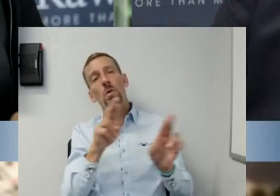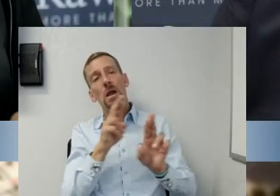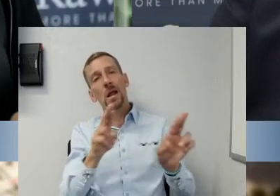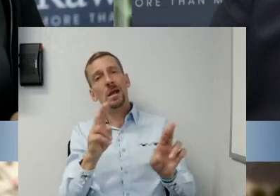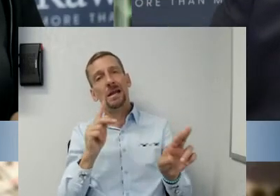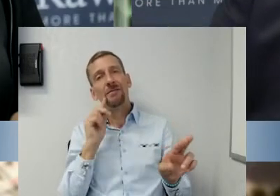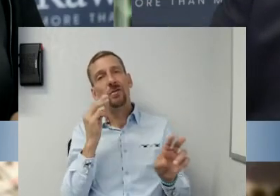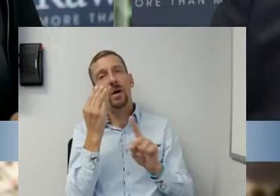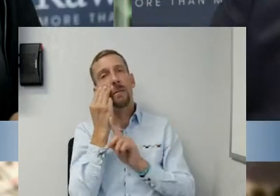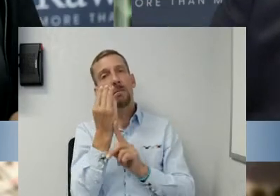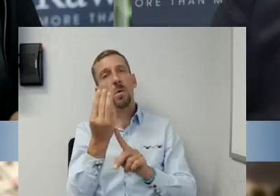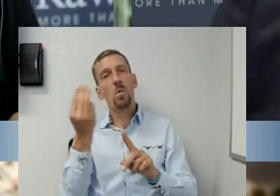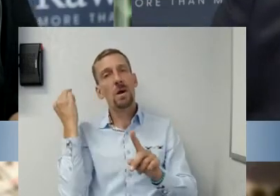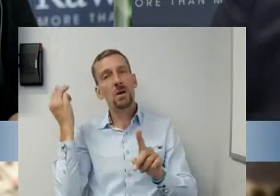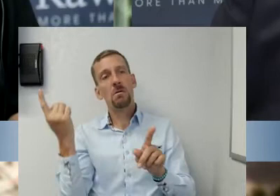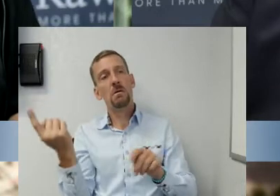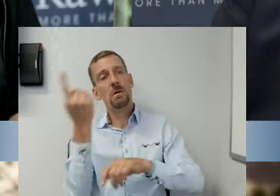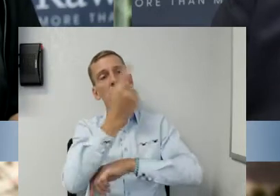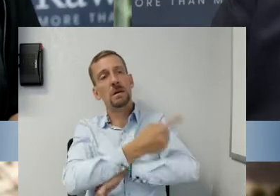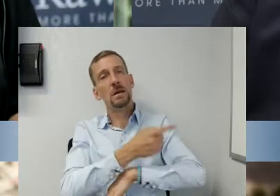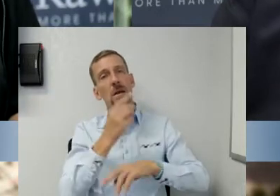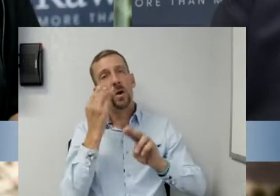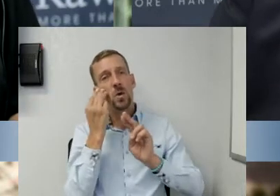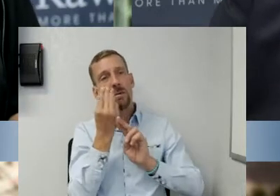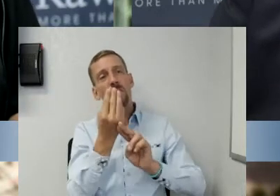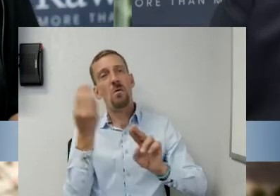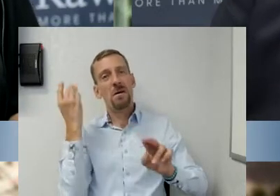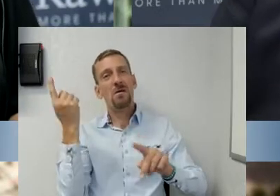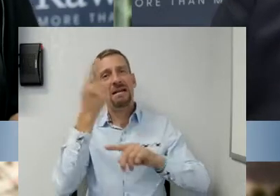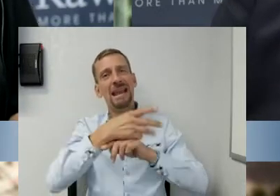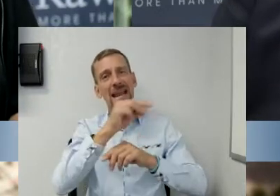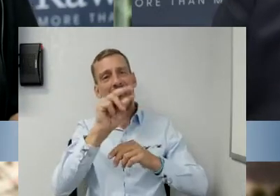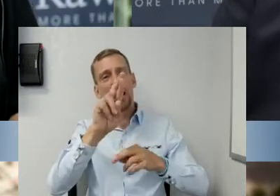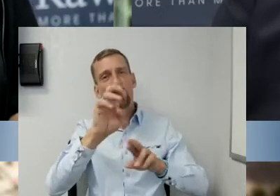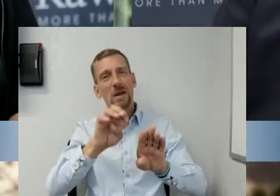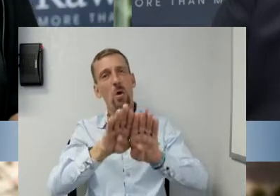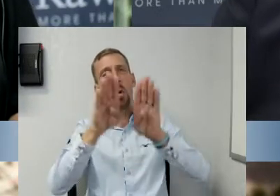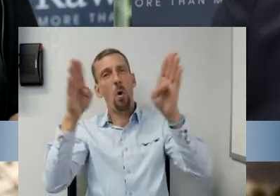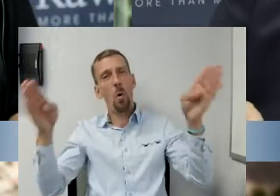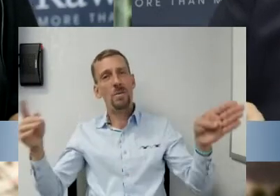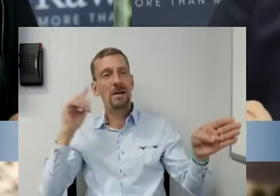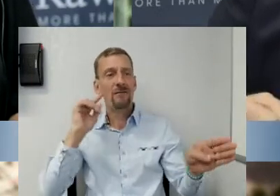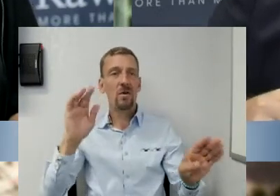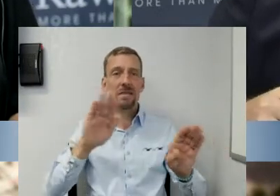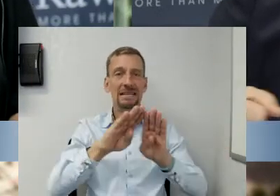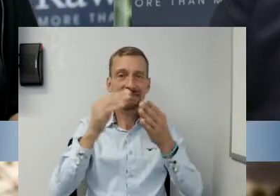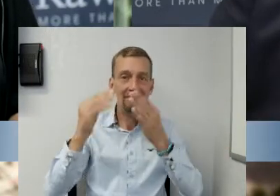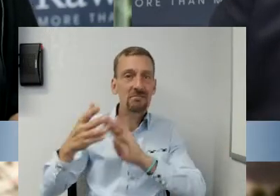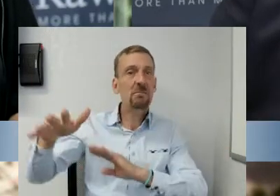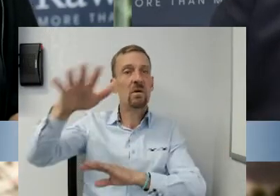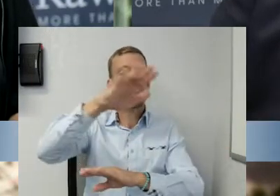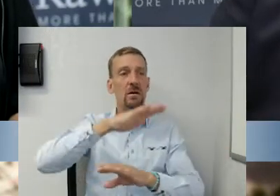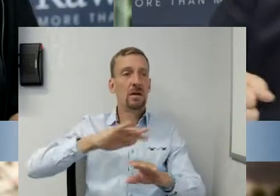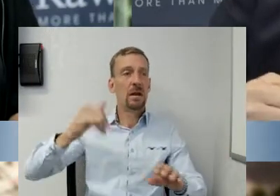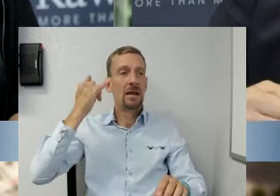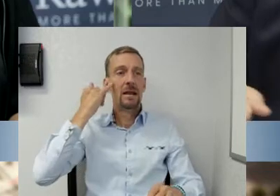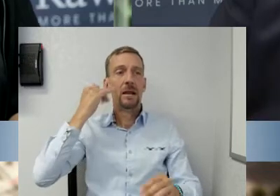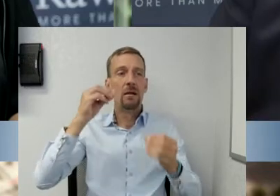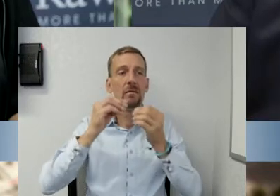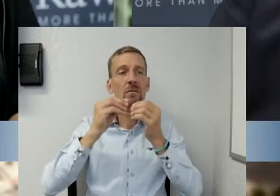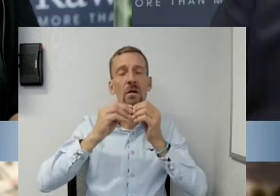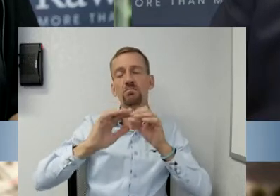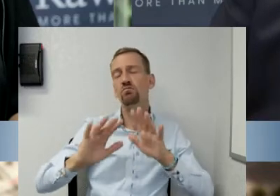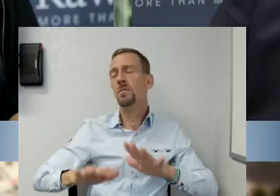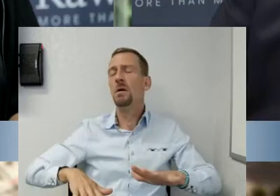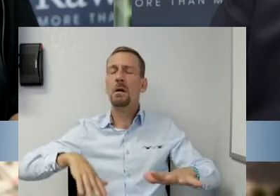Day, bracing for the reopening, the relaxation. If everybody keeps doing all the